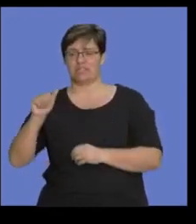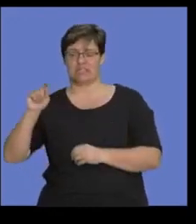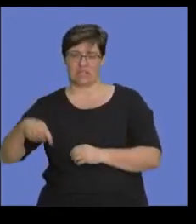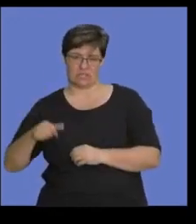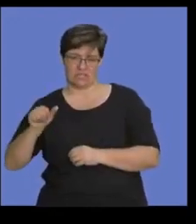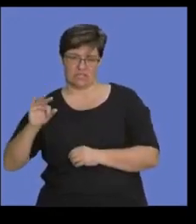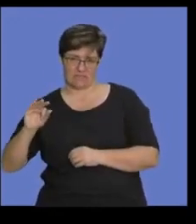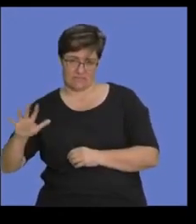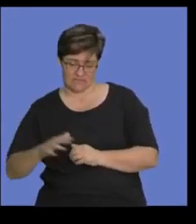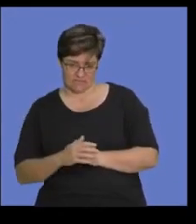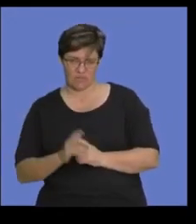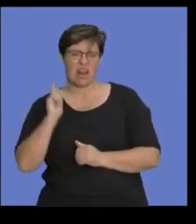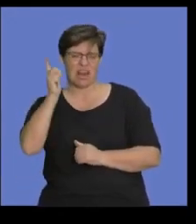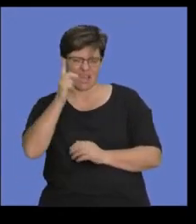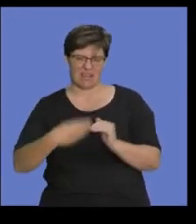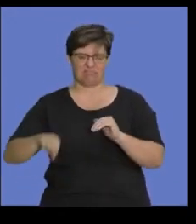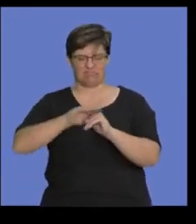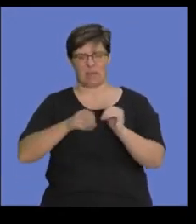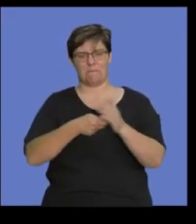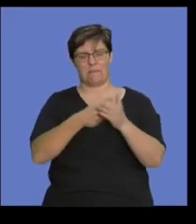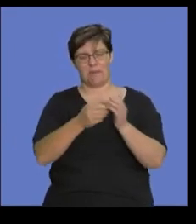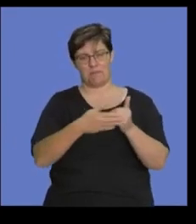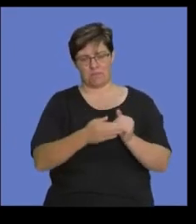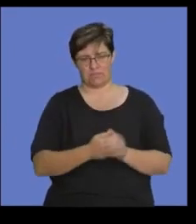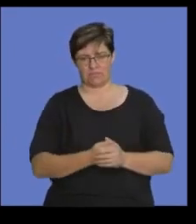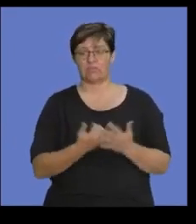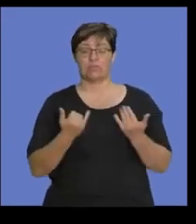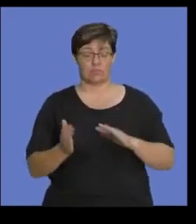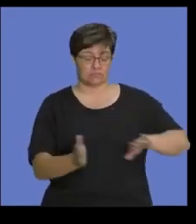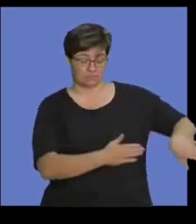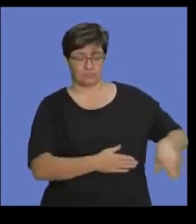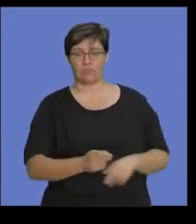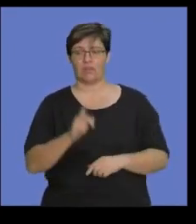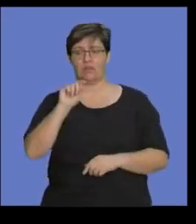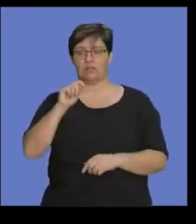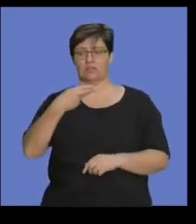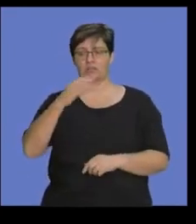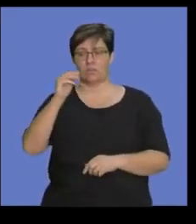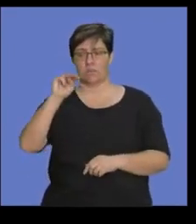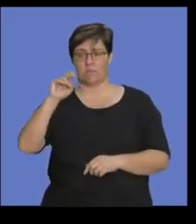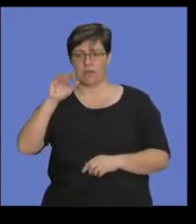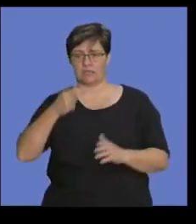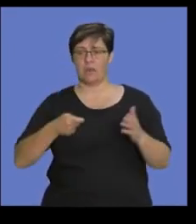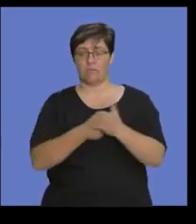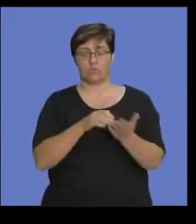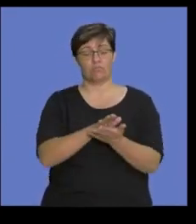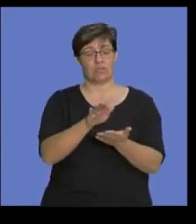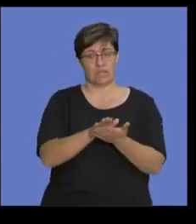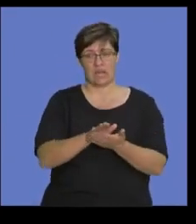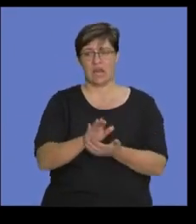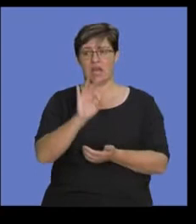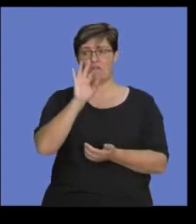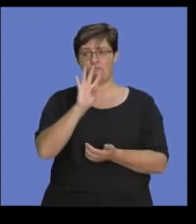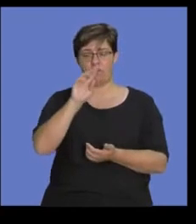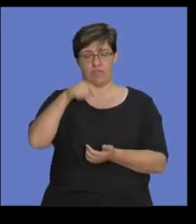a later stage. Now, Thomas actually bought a printer for 4,500 and sold it